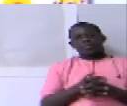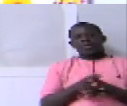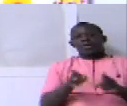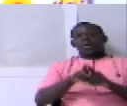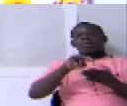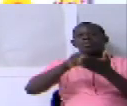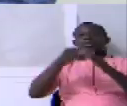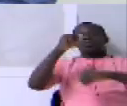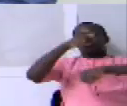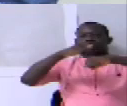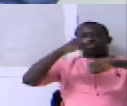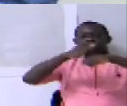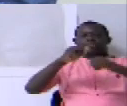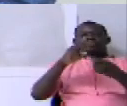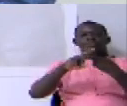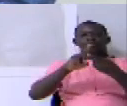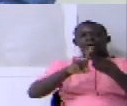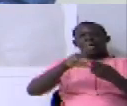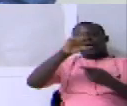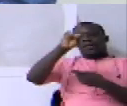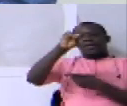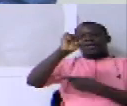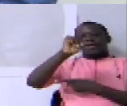the torture of Derek,